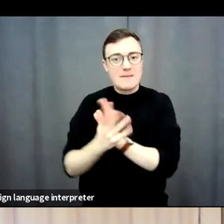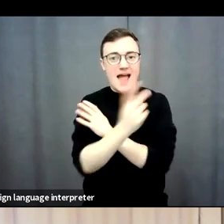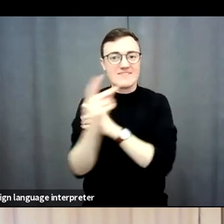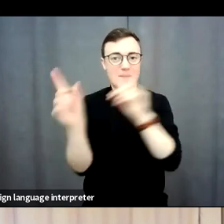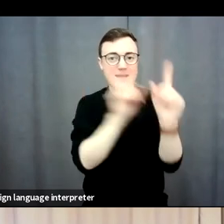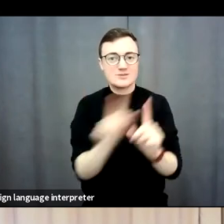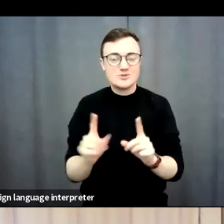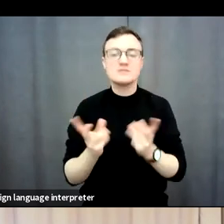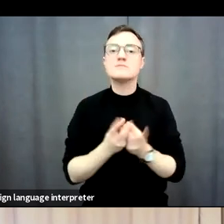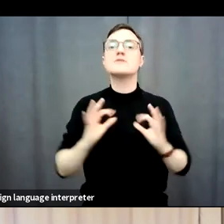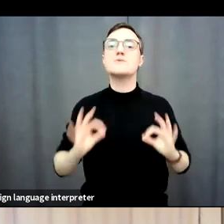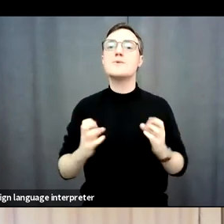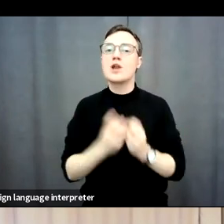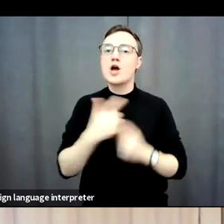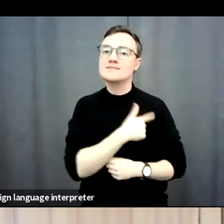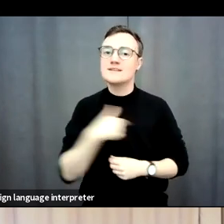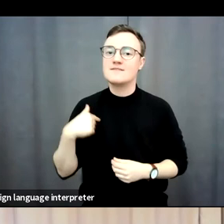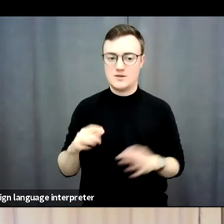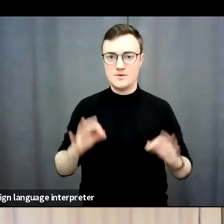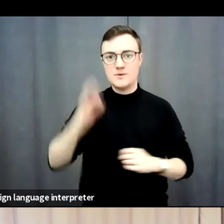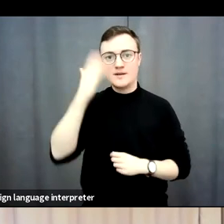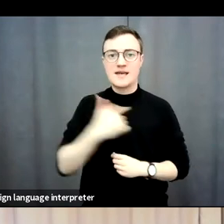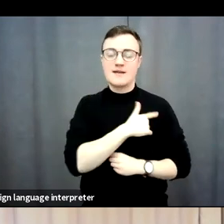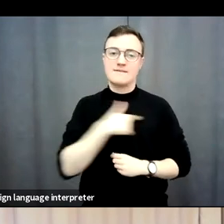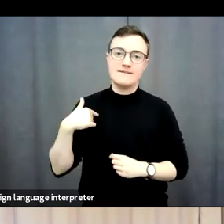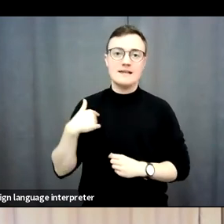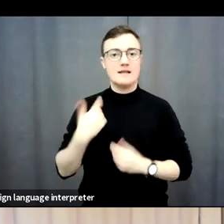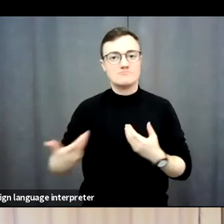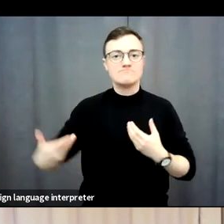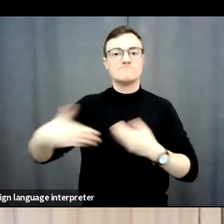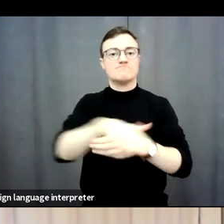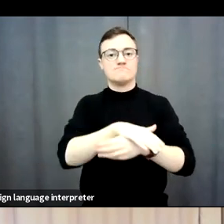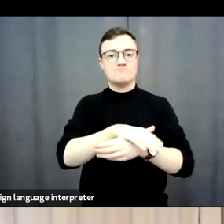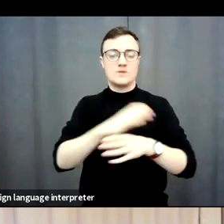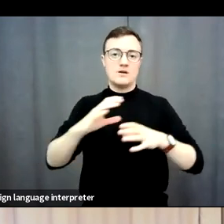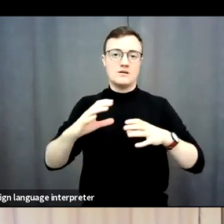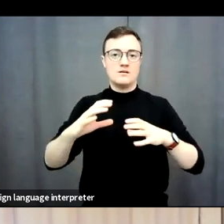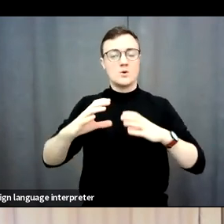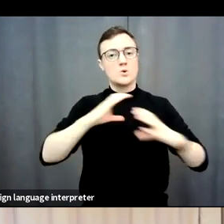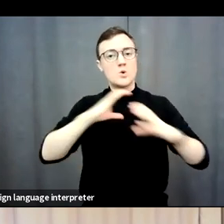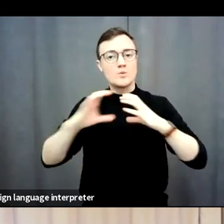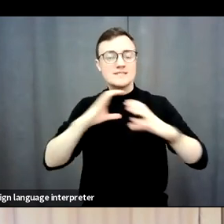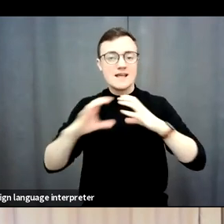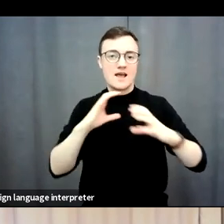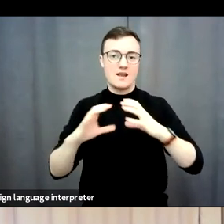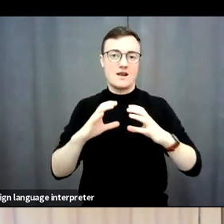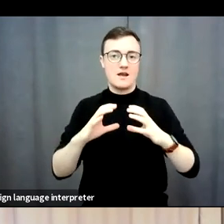do to meet these communication challenges for the children and youth with congenital